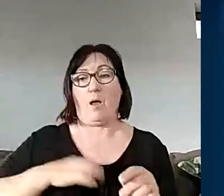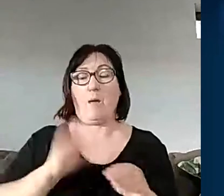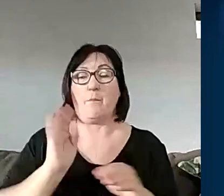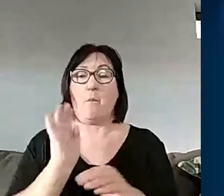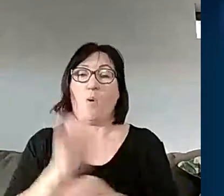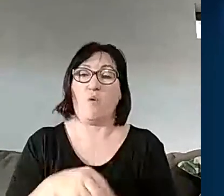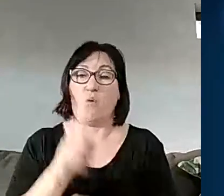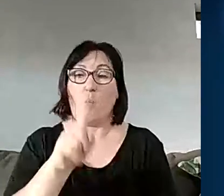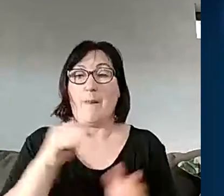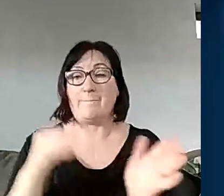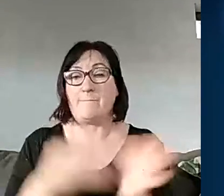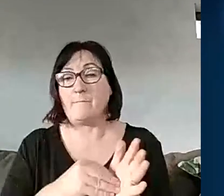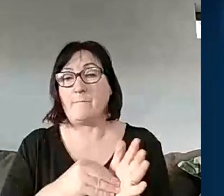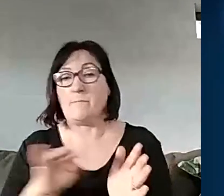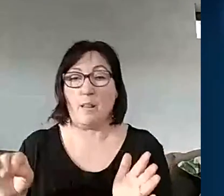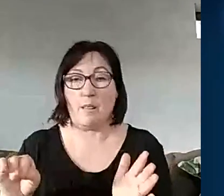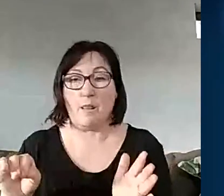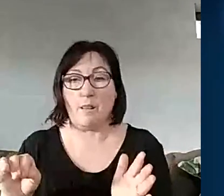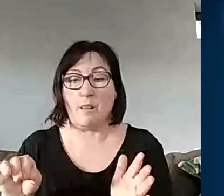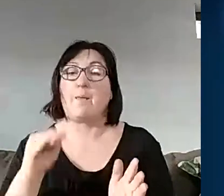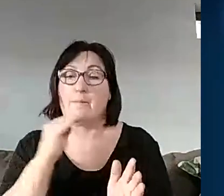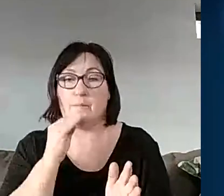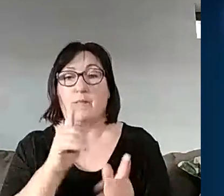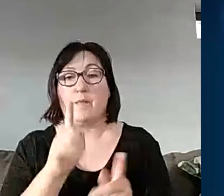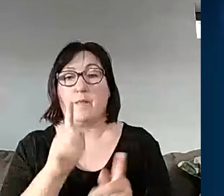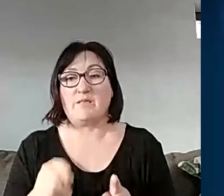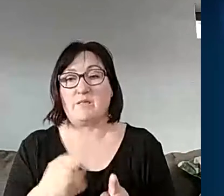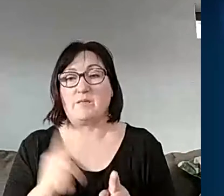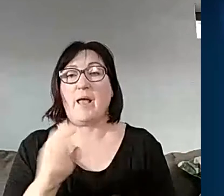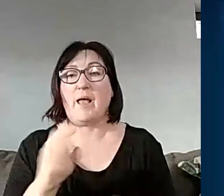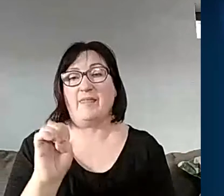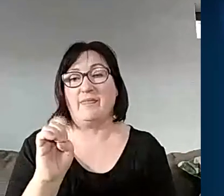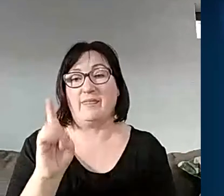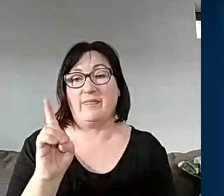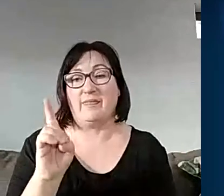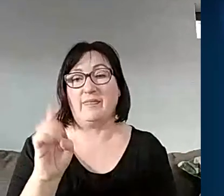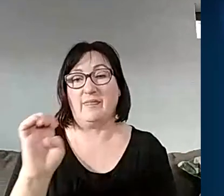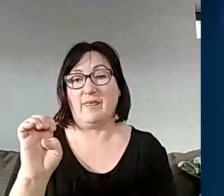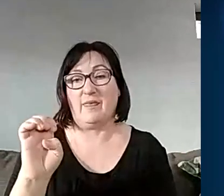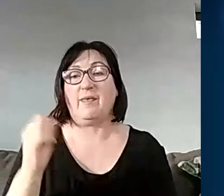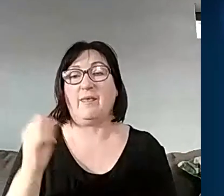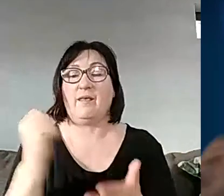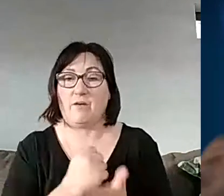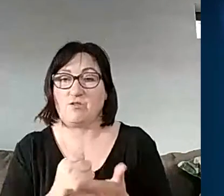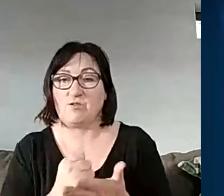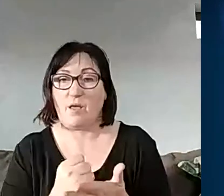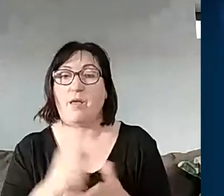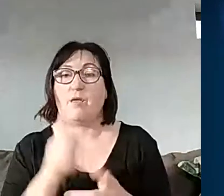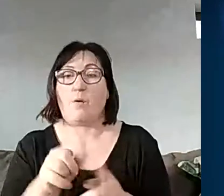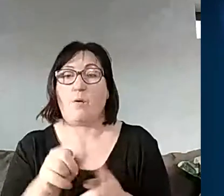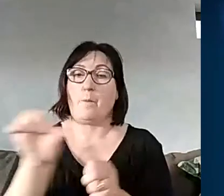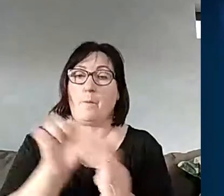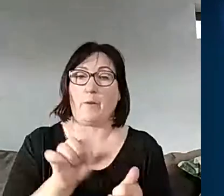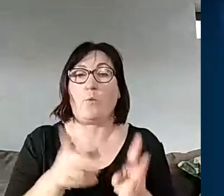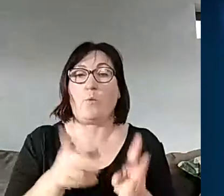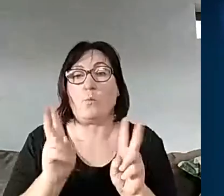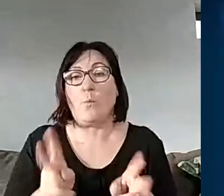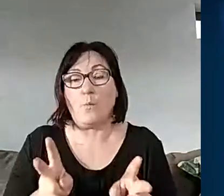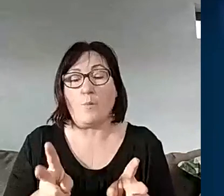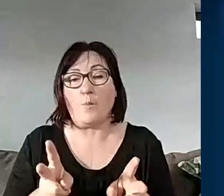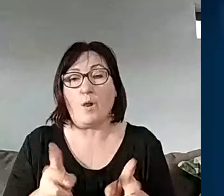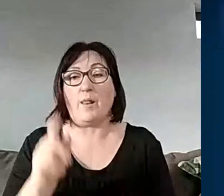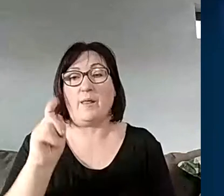it's a compulsory deregistration, which then takes them back to the normal income tax system. It says here that a taxpayer can